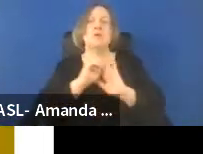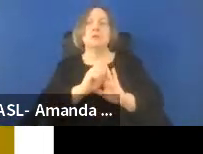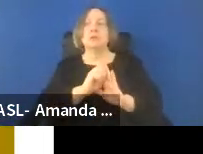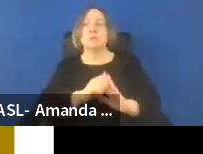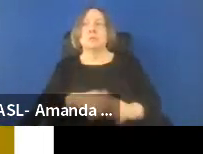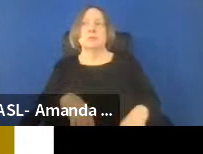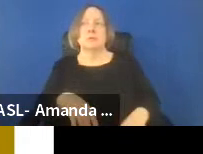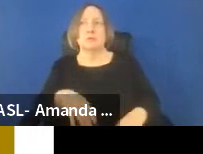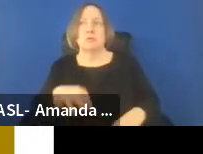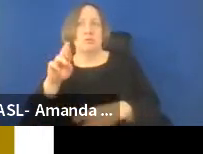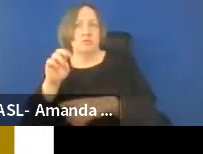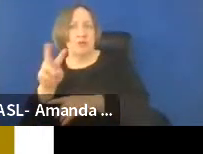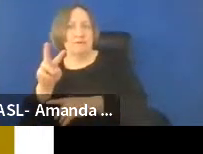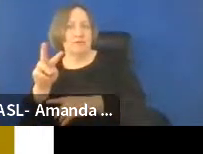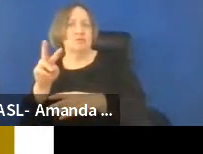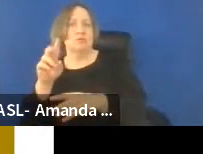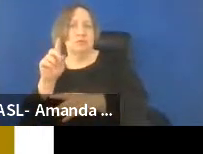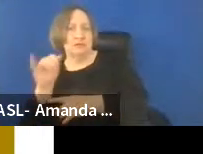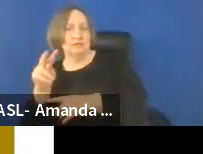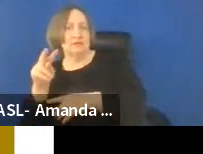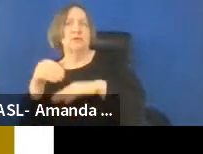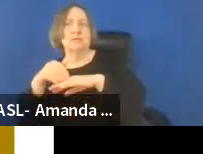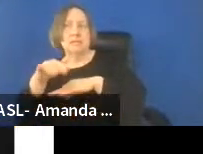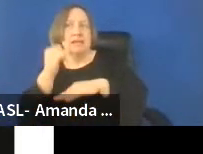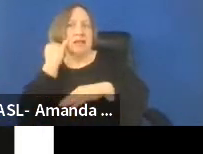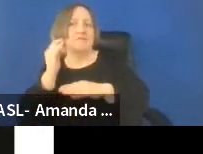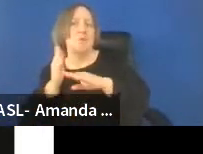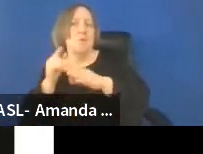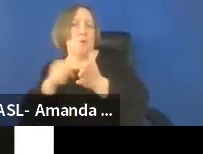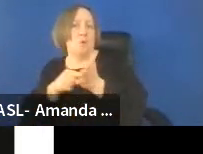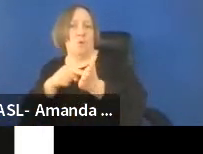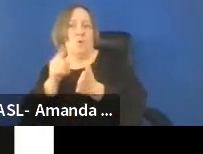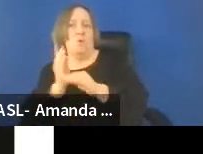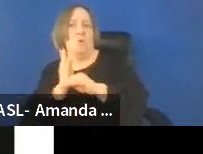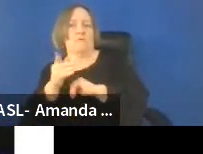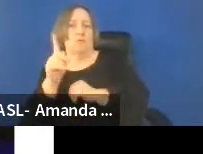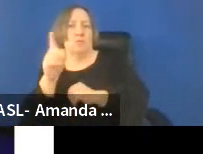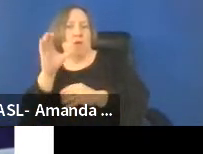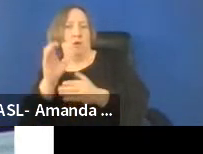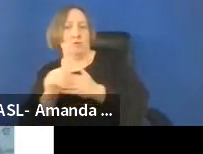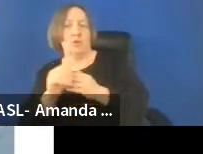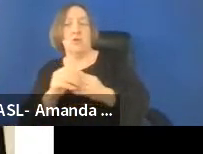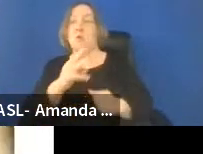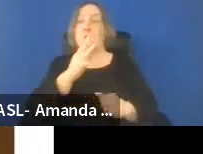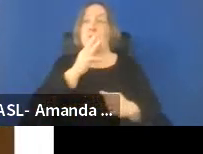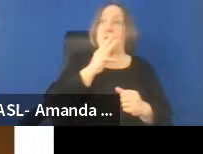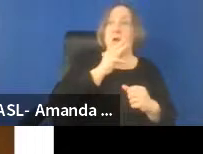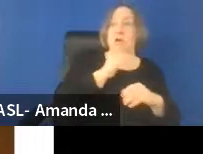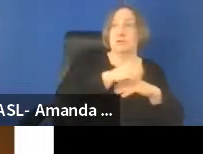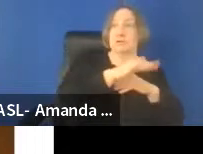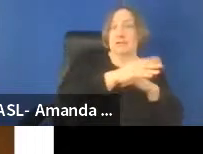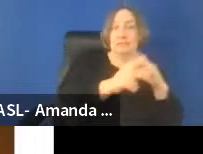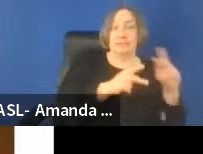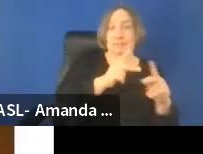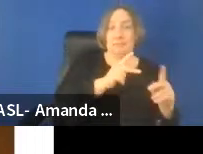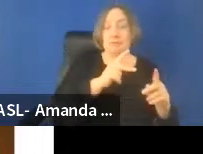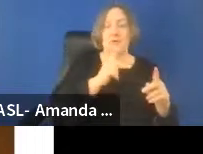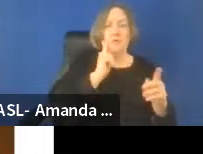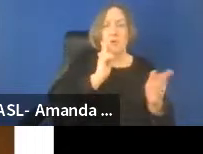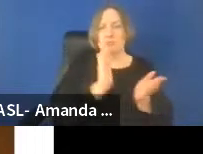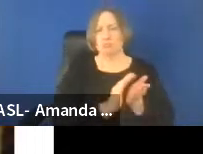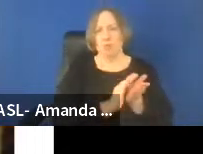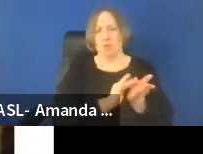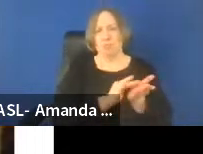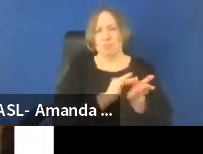the revenue division sends people if they owe $100 or more, but the water bureau refers people to collections for much smaller